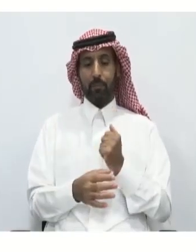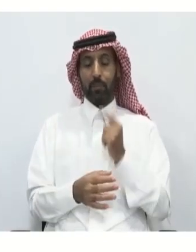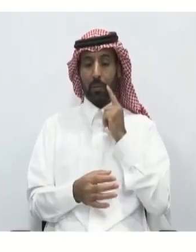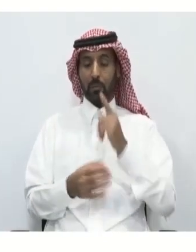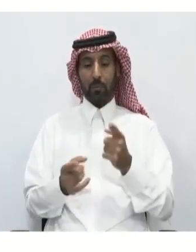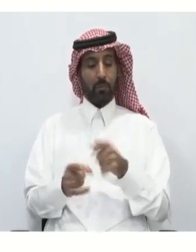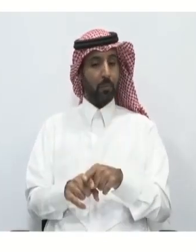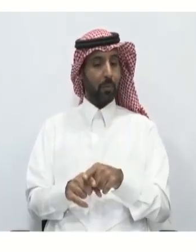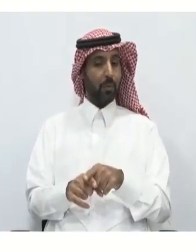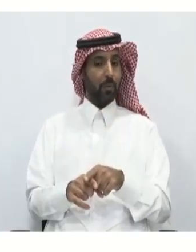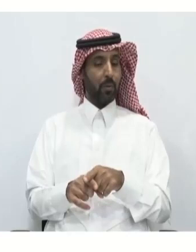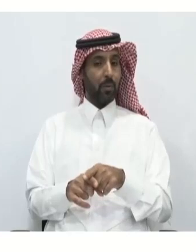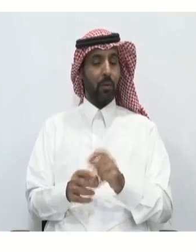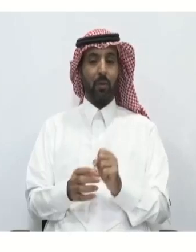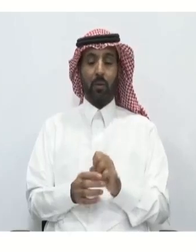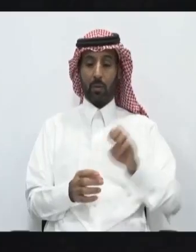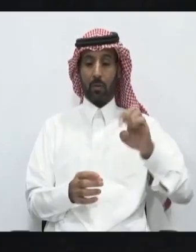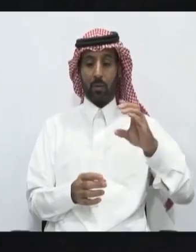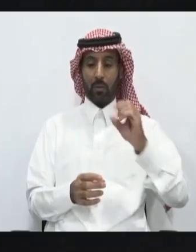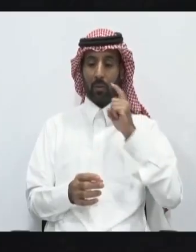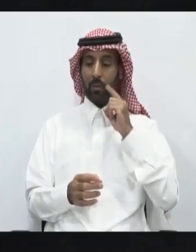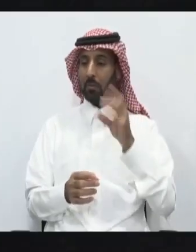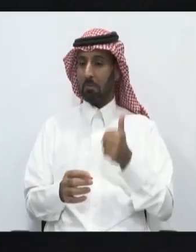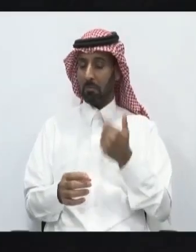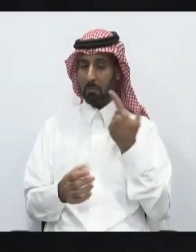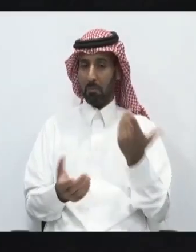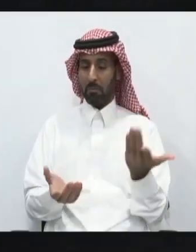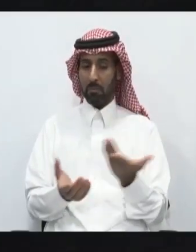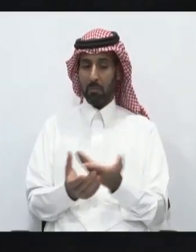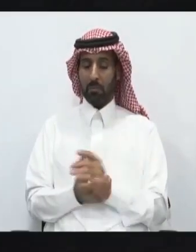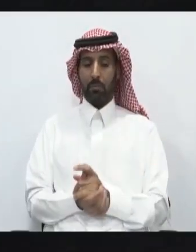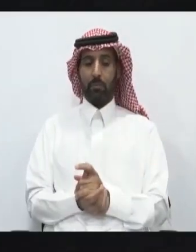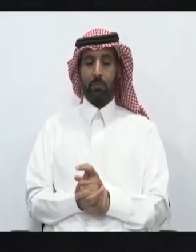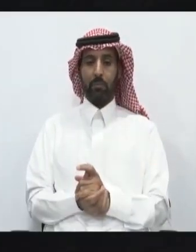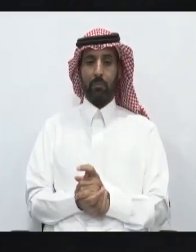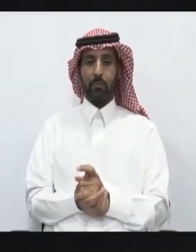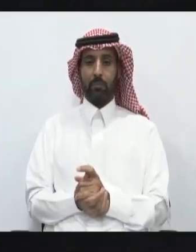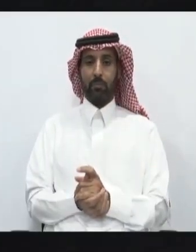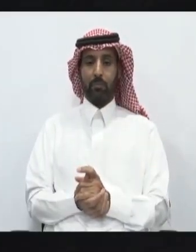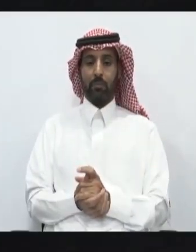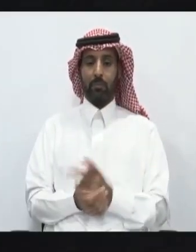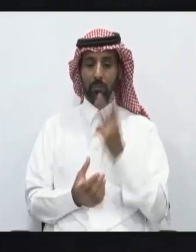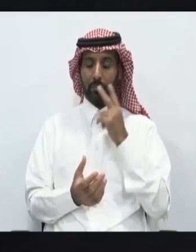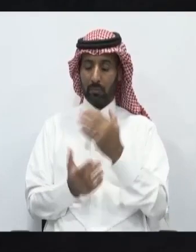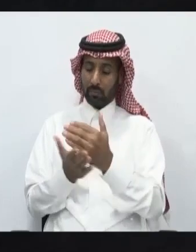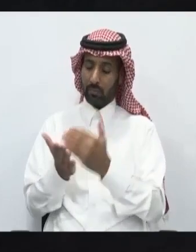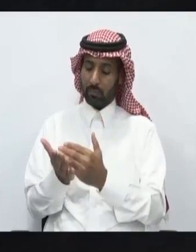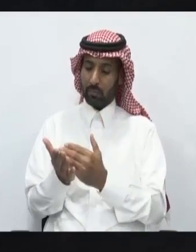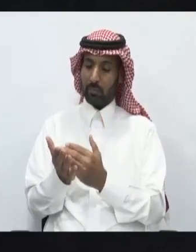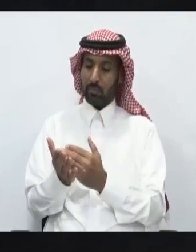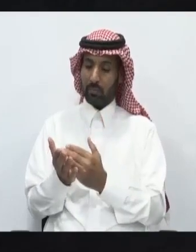eco-friendly, actually the word eco-friendly here, you can read it on lots of things that you buy. You can see the logo that